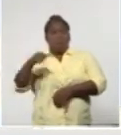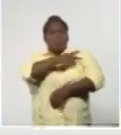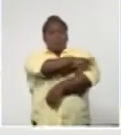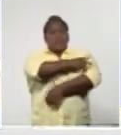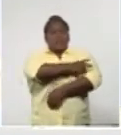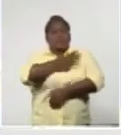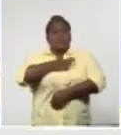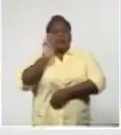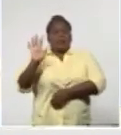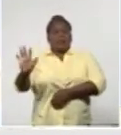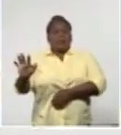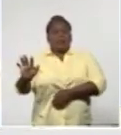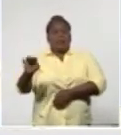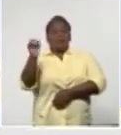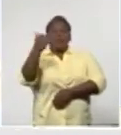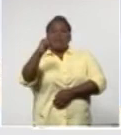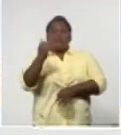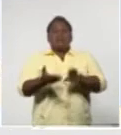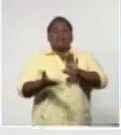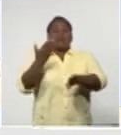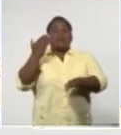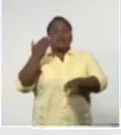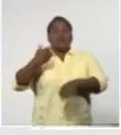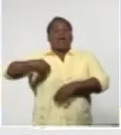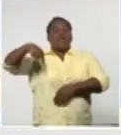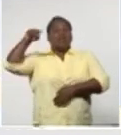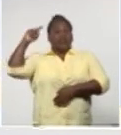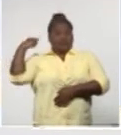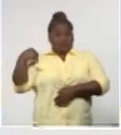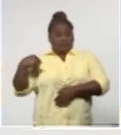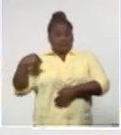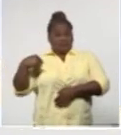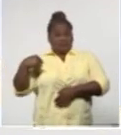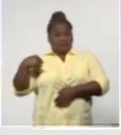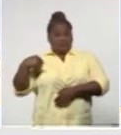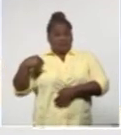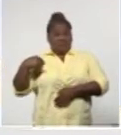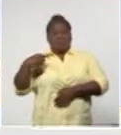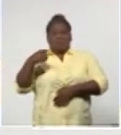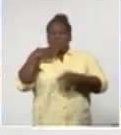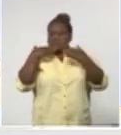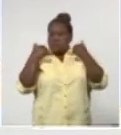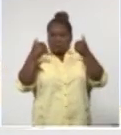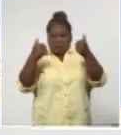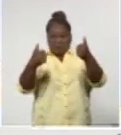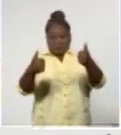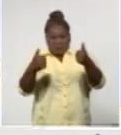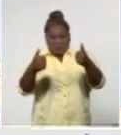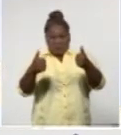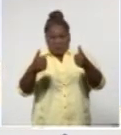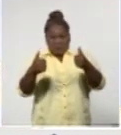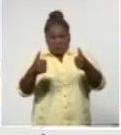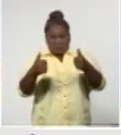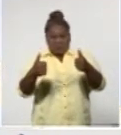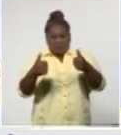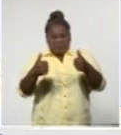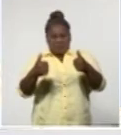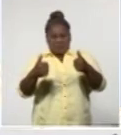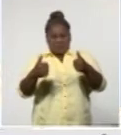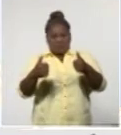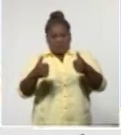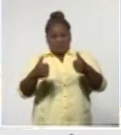We always mention the 2 cases that were evacuated. 10 patients were discharged yesterday, a